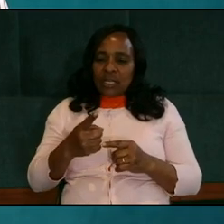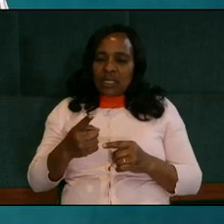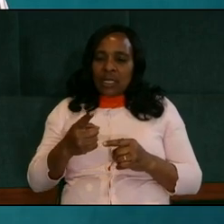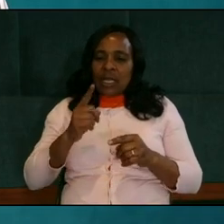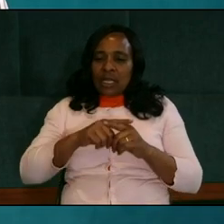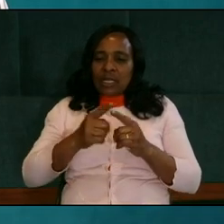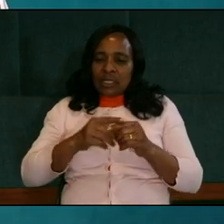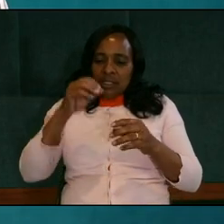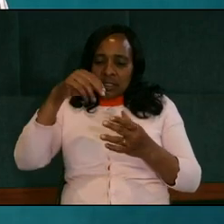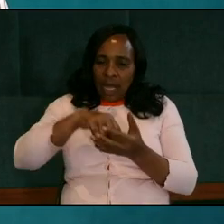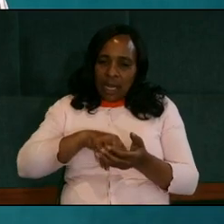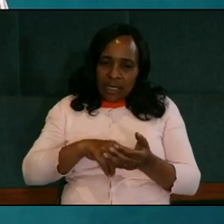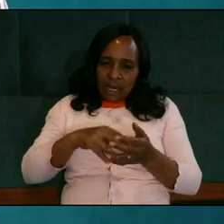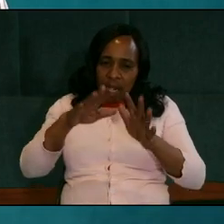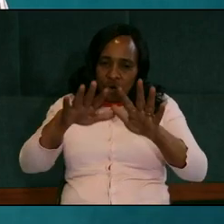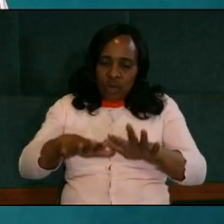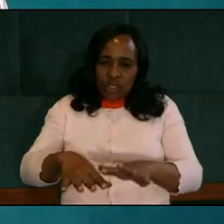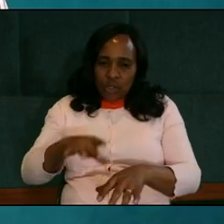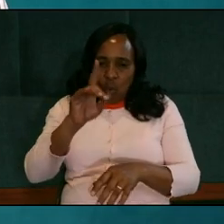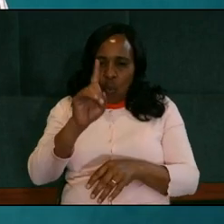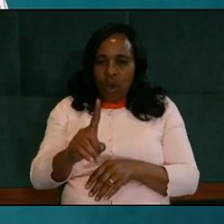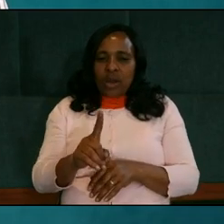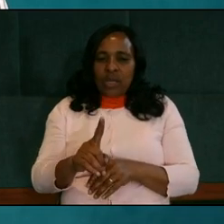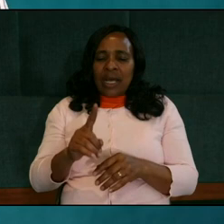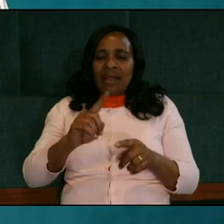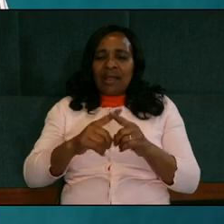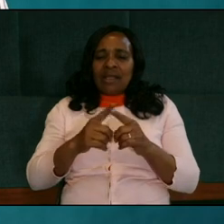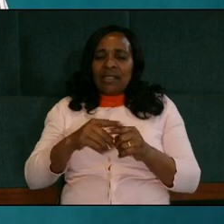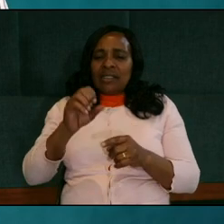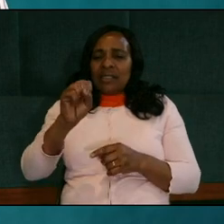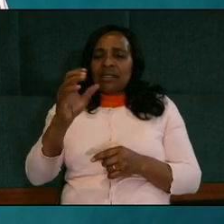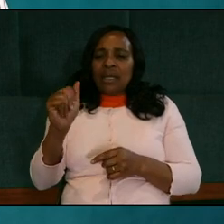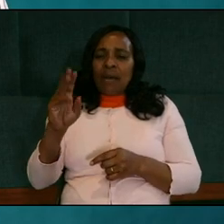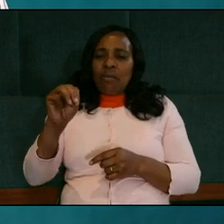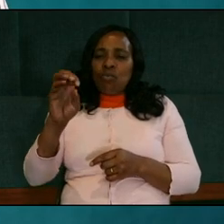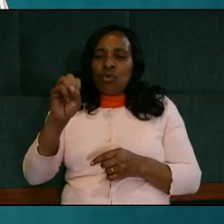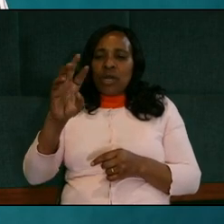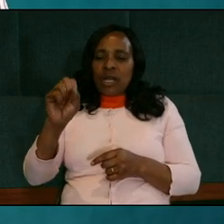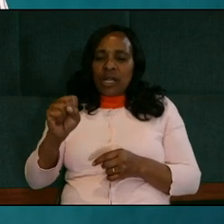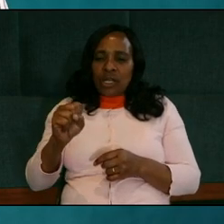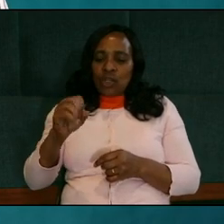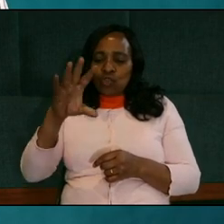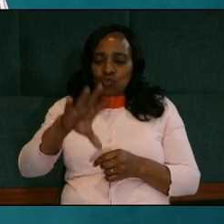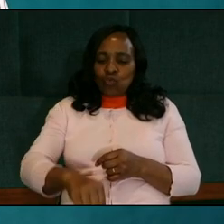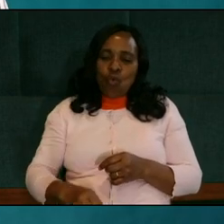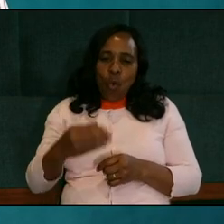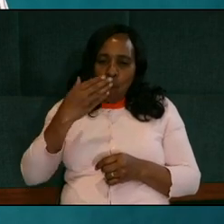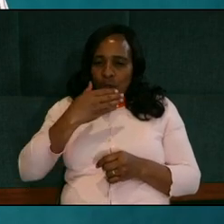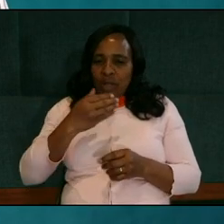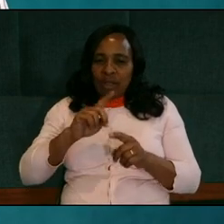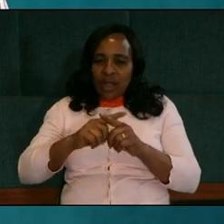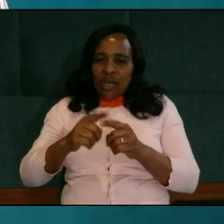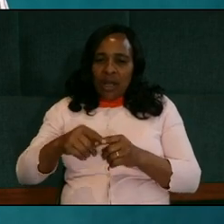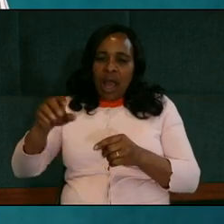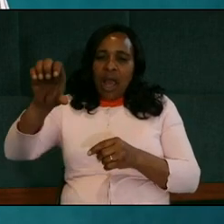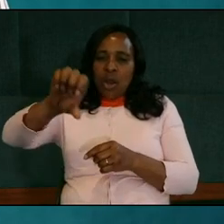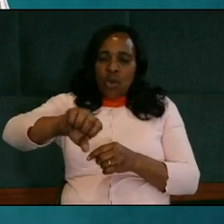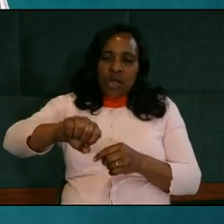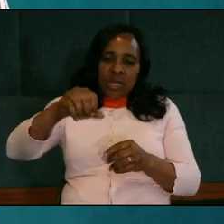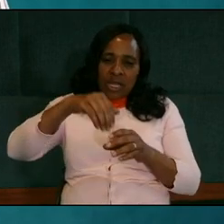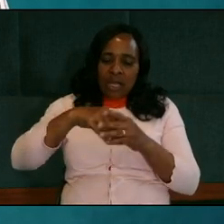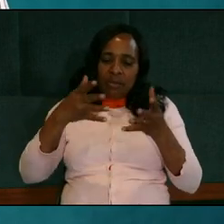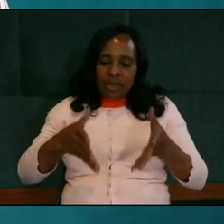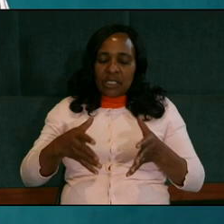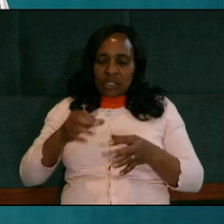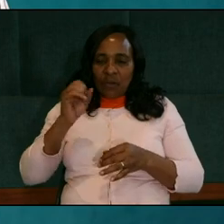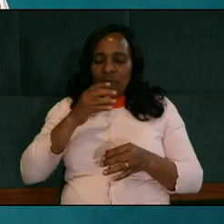and anoint him. This is the one." So Samuel took the horn of oil and anointed him in the presence of his brothers. And